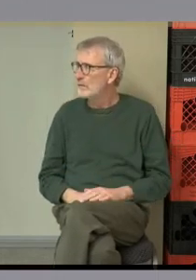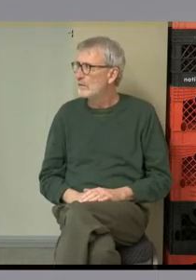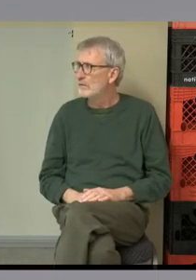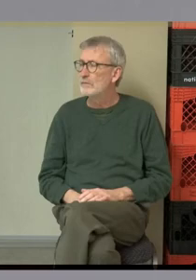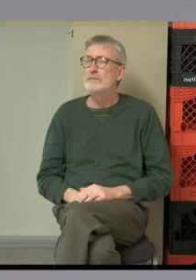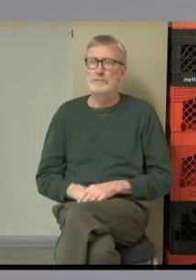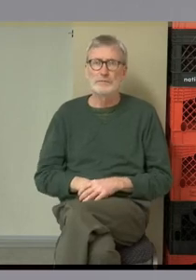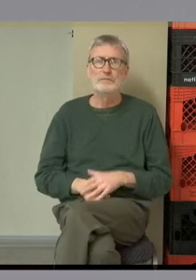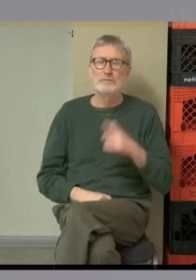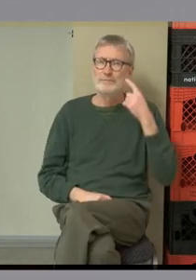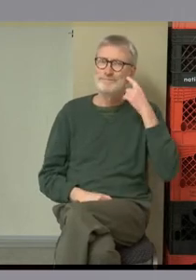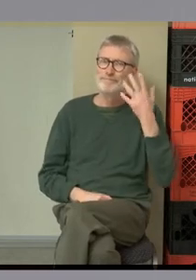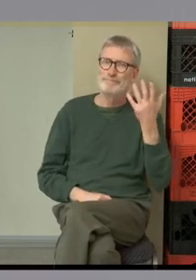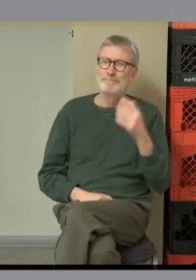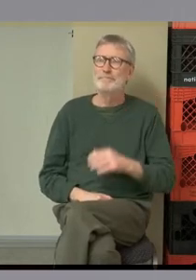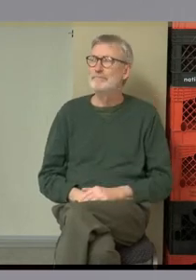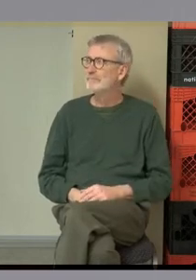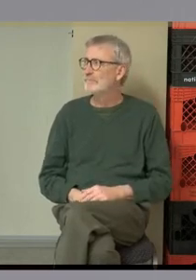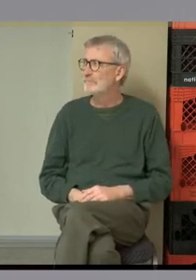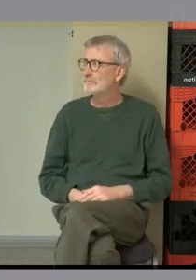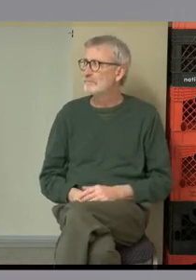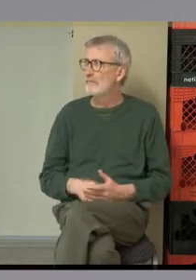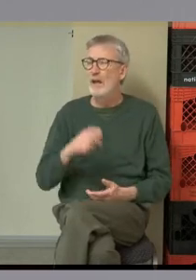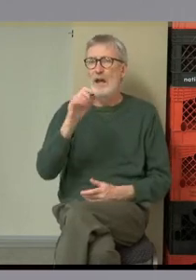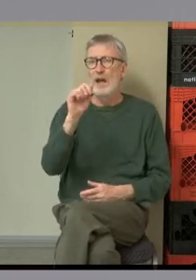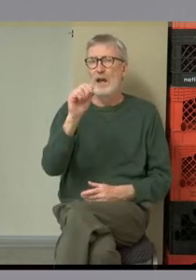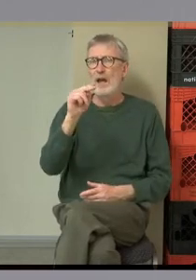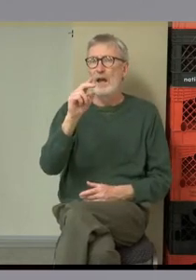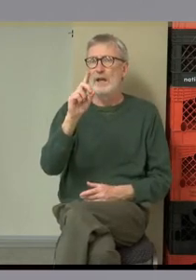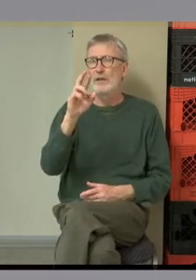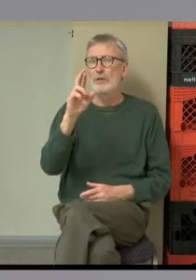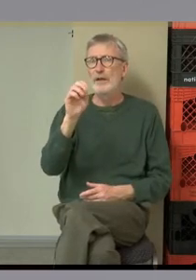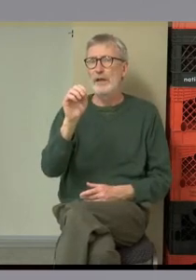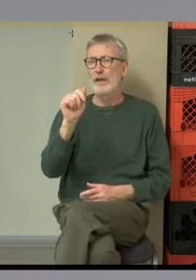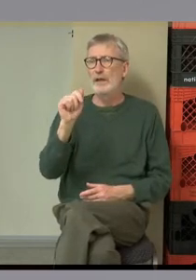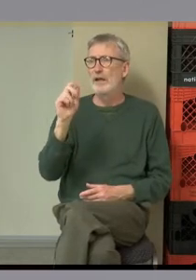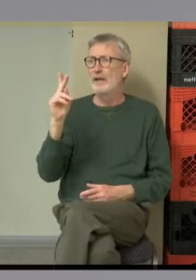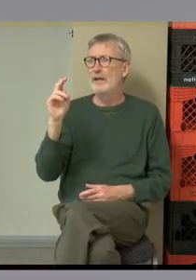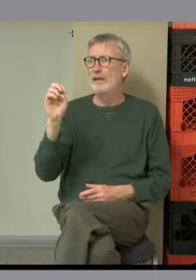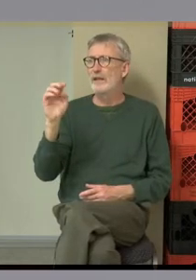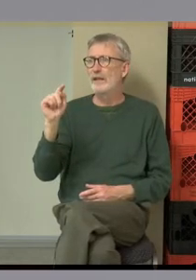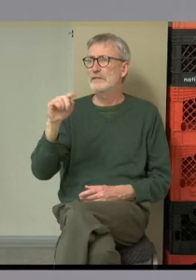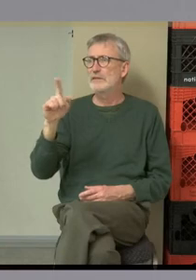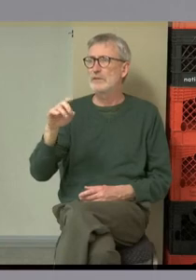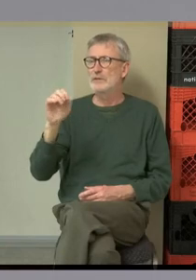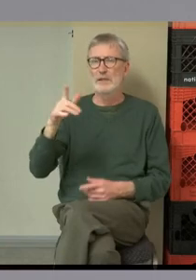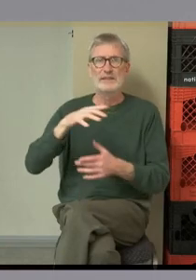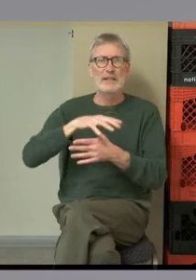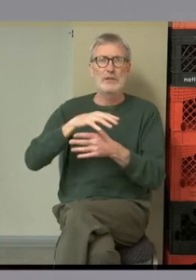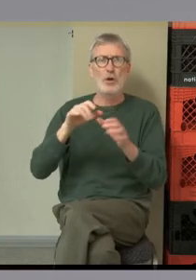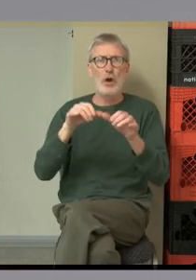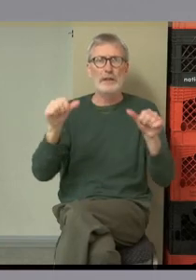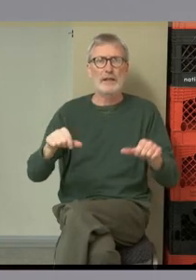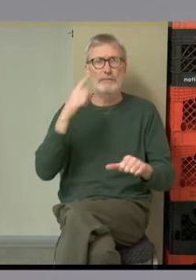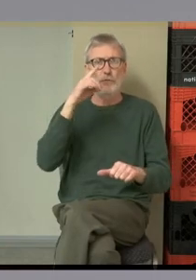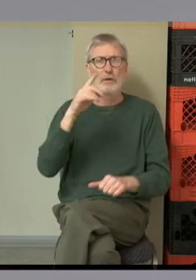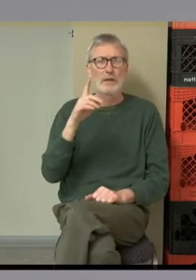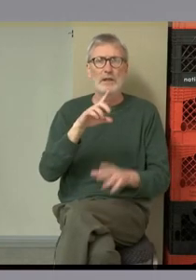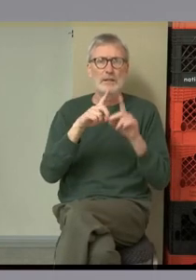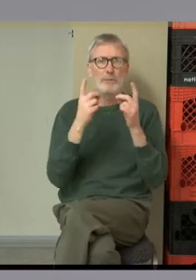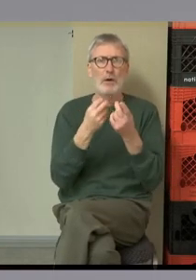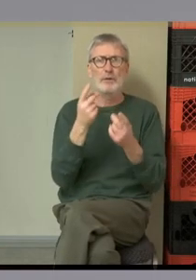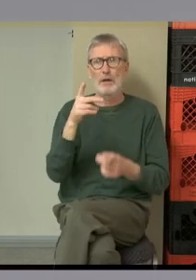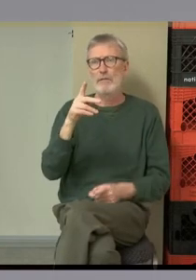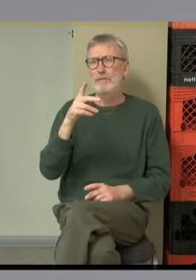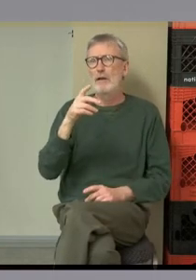Can you hear me now? Okay. My name is Andrea Ketzel. I'm the Senior Landscape Architect for the Department of Public Works.